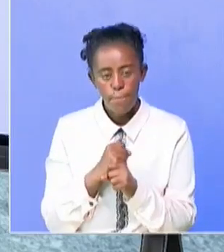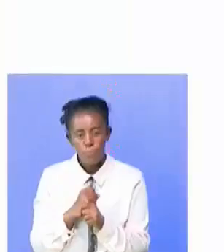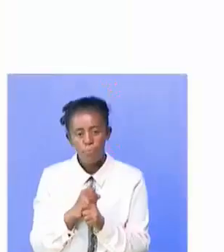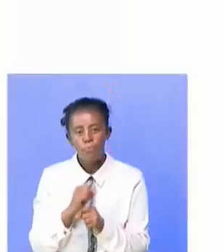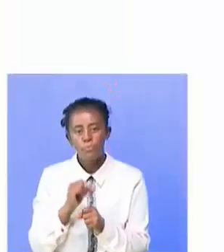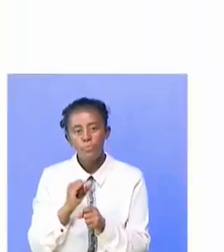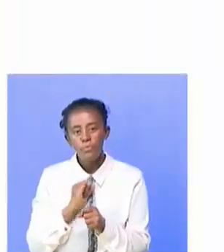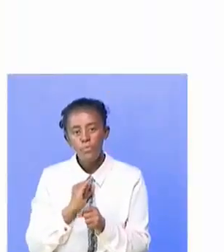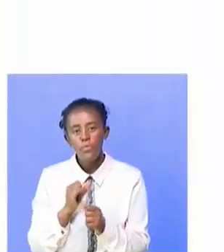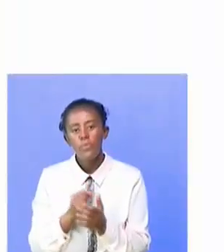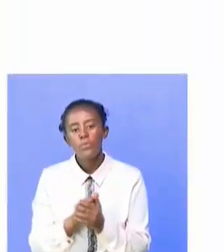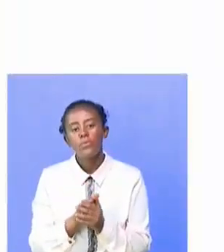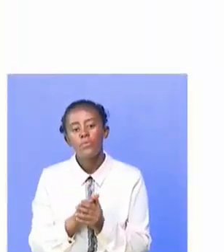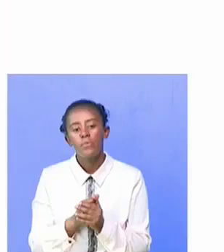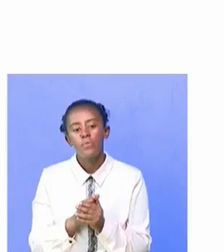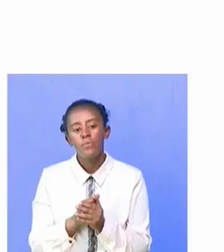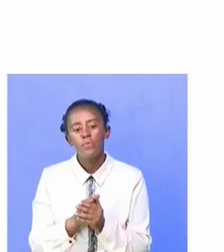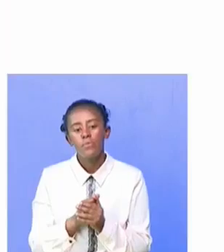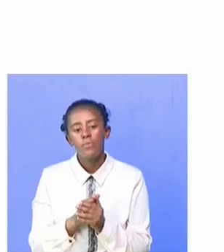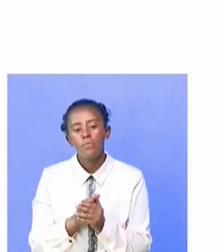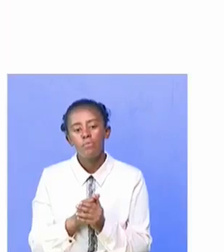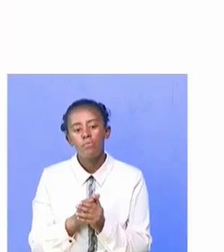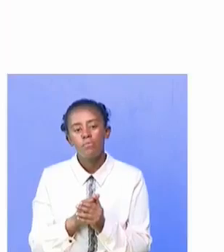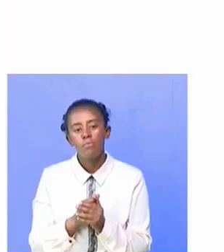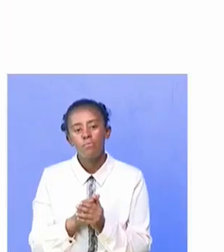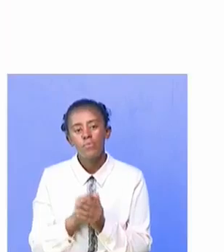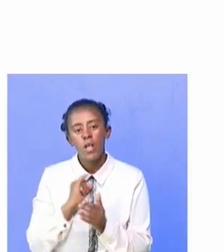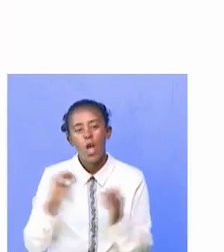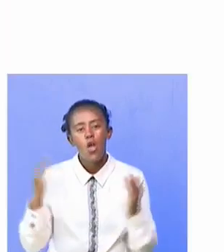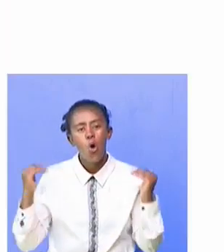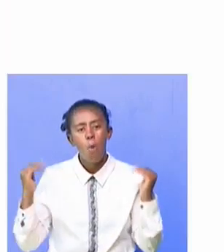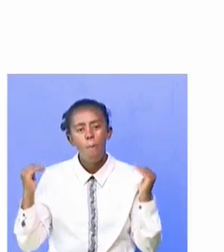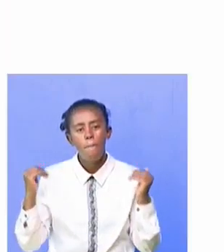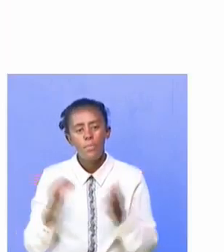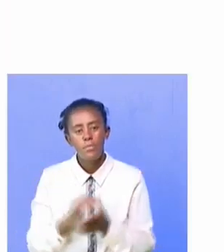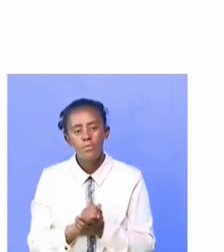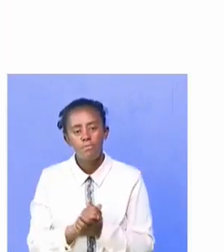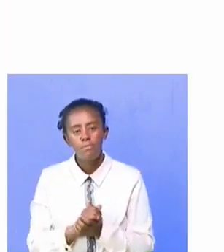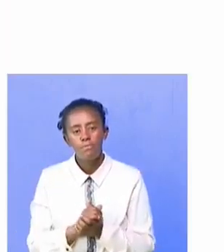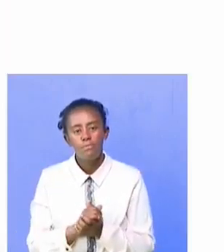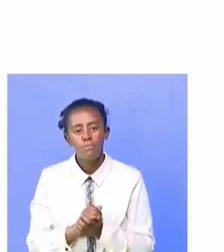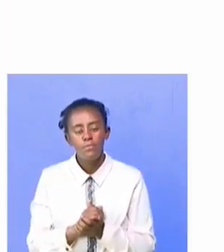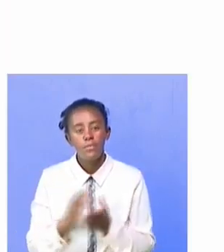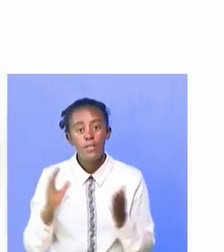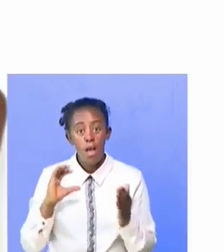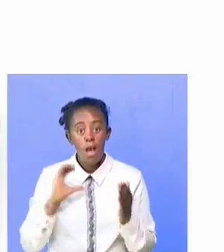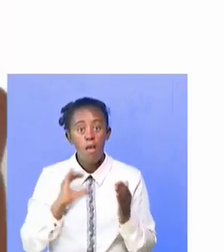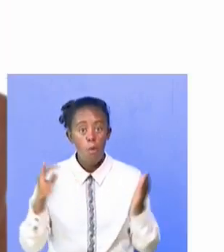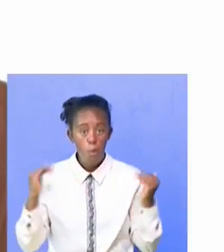I hope, you see, I hope you